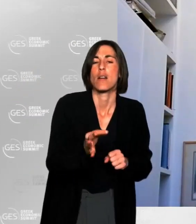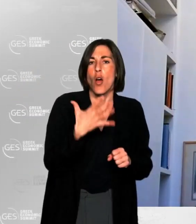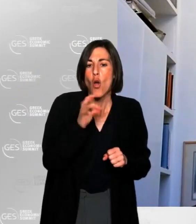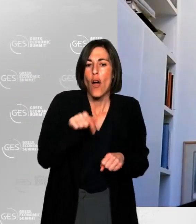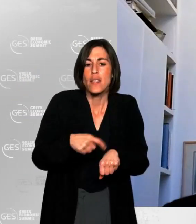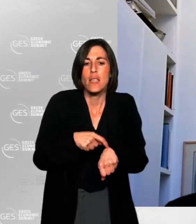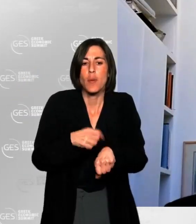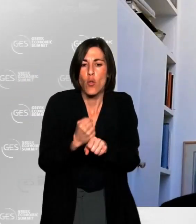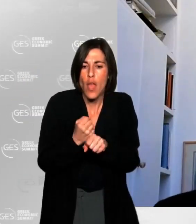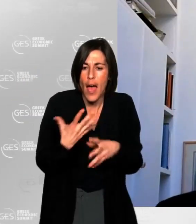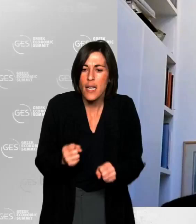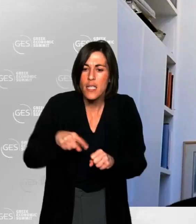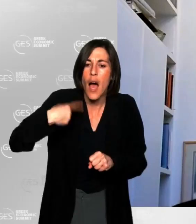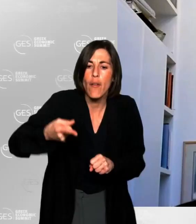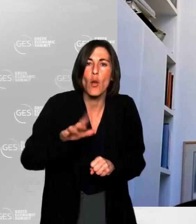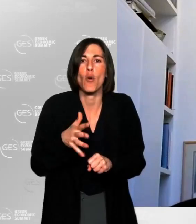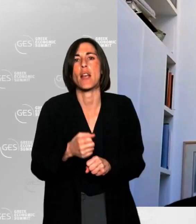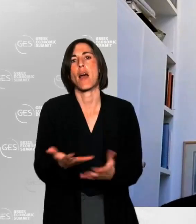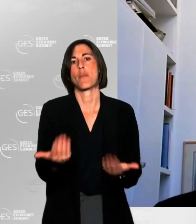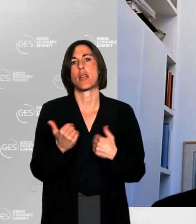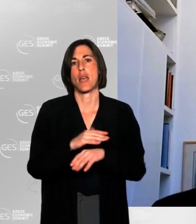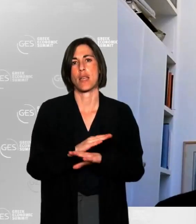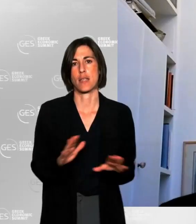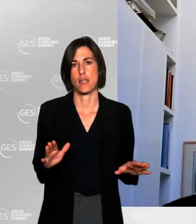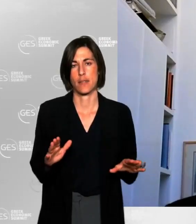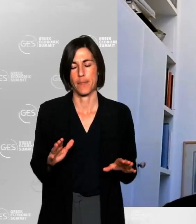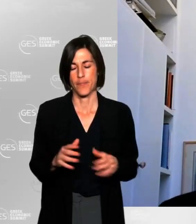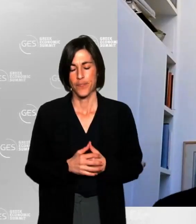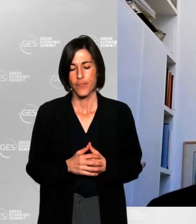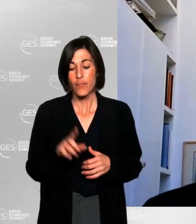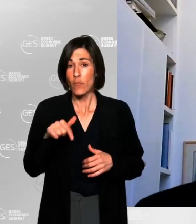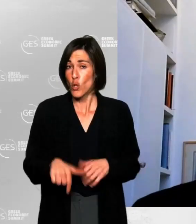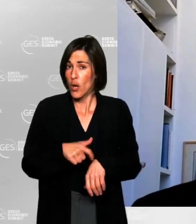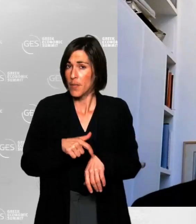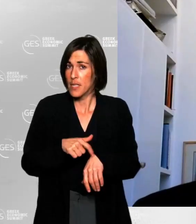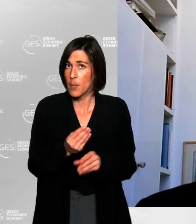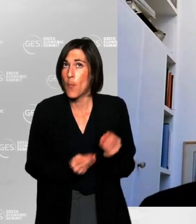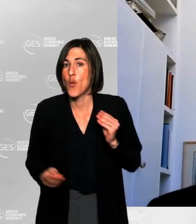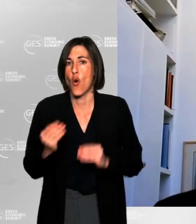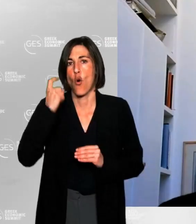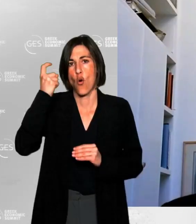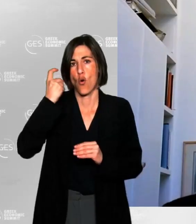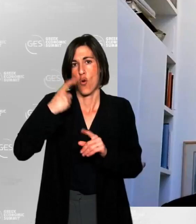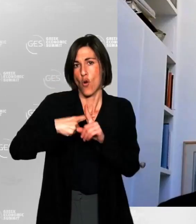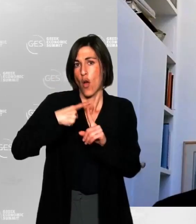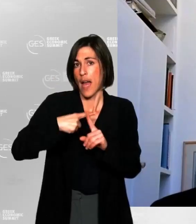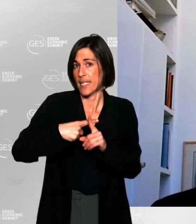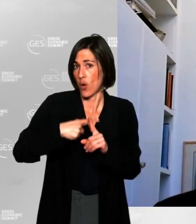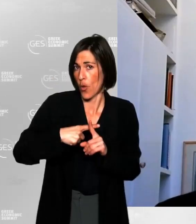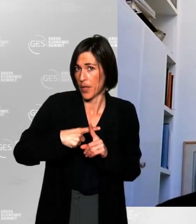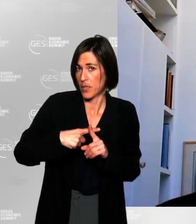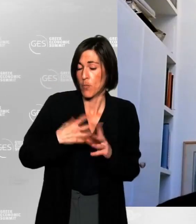economies. So I'm much more optimistic about the way that the crisis is being handled now in Europe. The